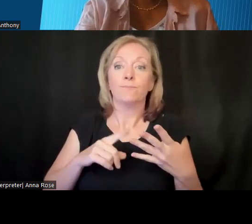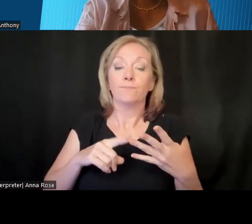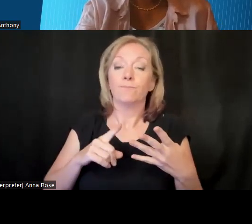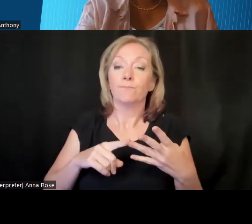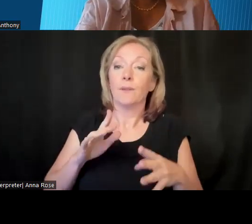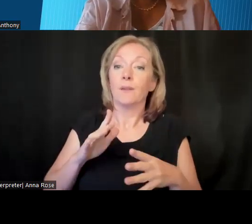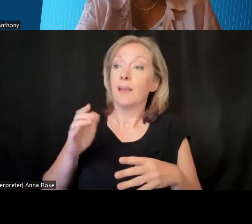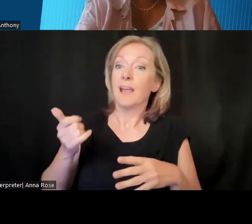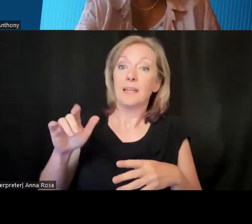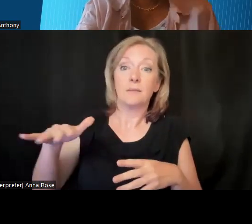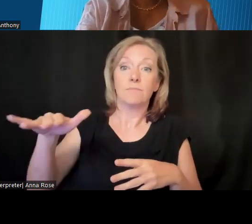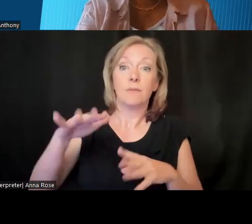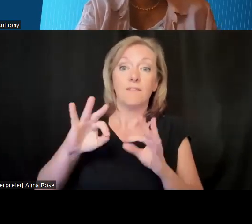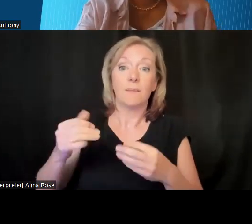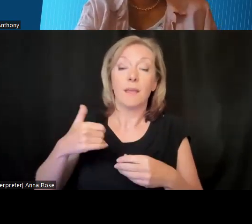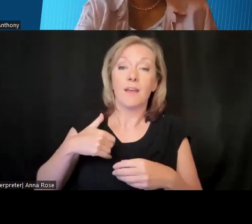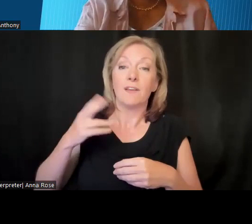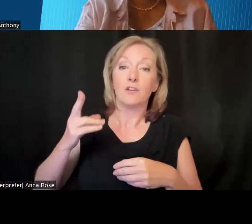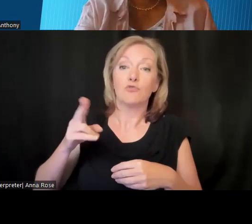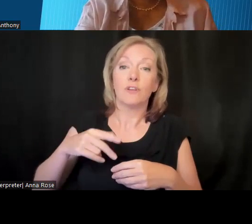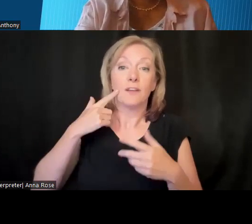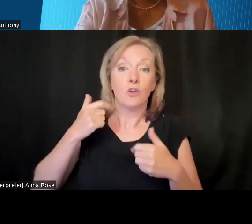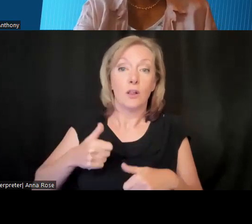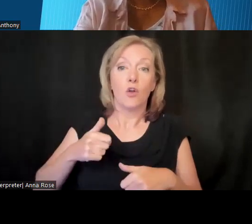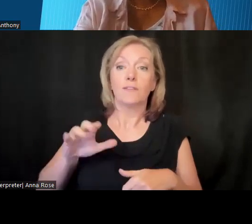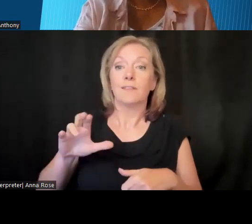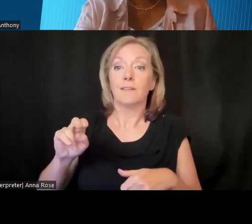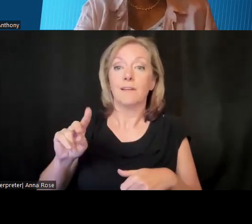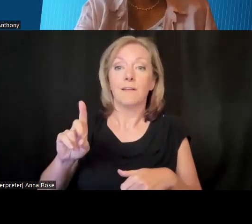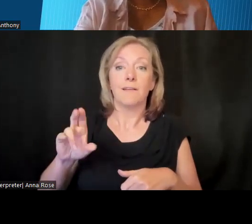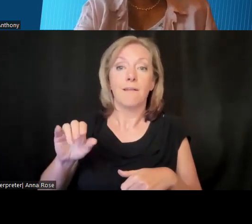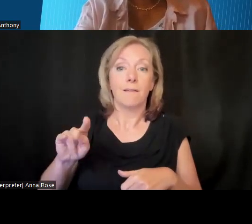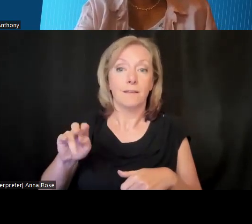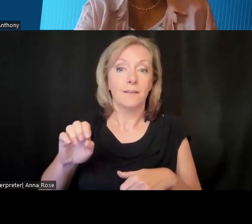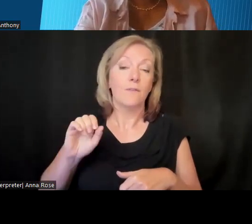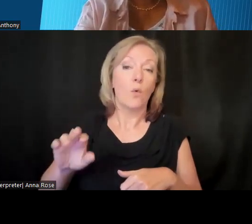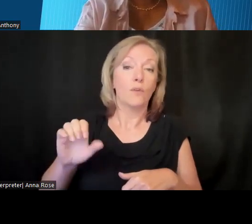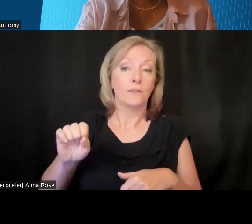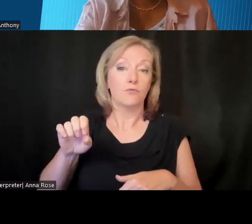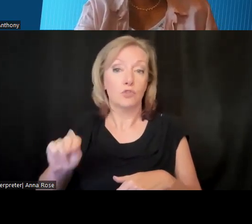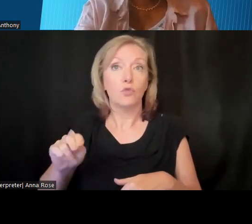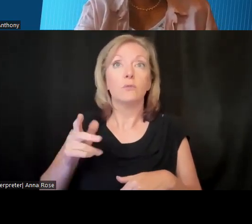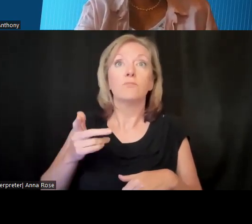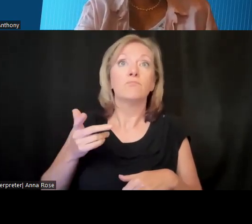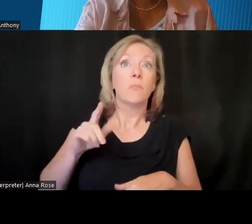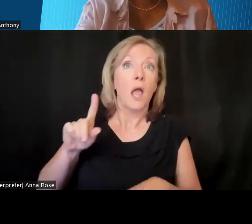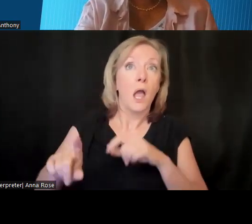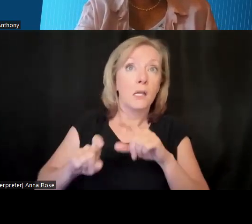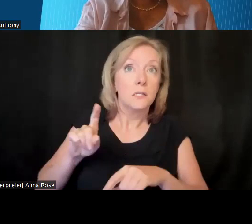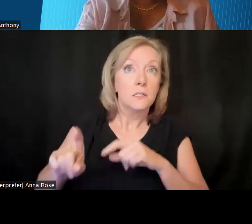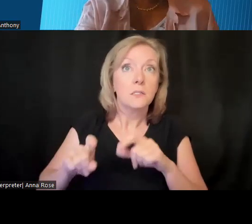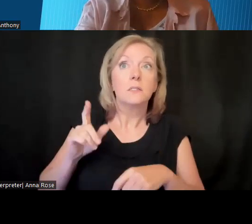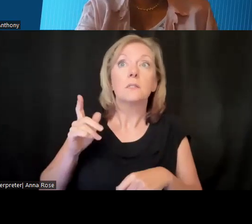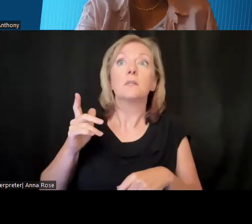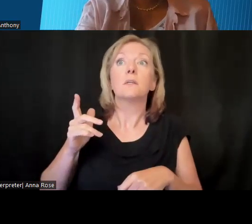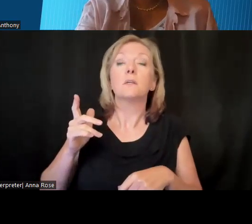sensory neural loss. So we're just probing those things in a very matter-of-fact, objective manner. Could be in a questionnaire, could be